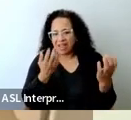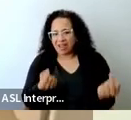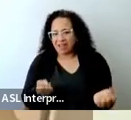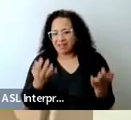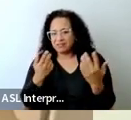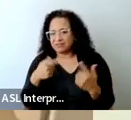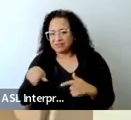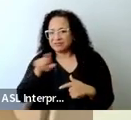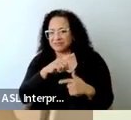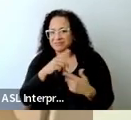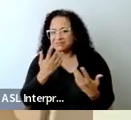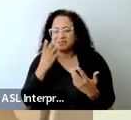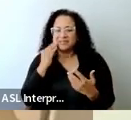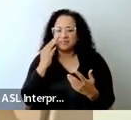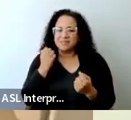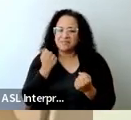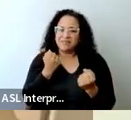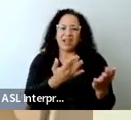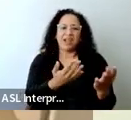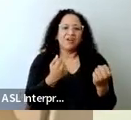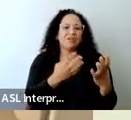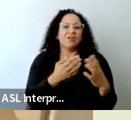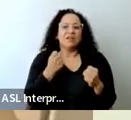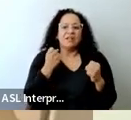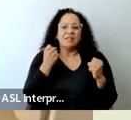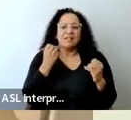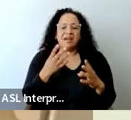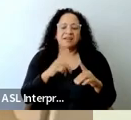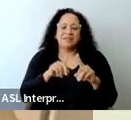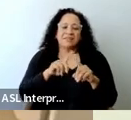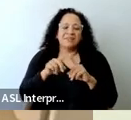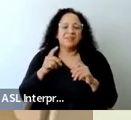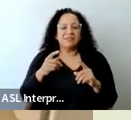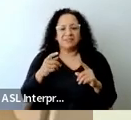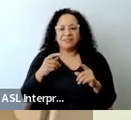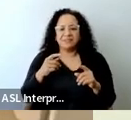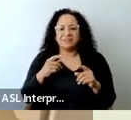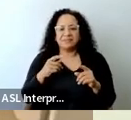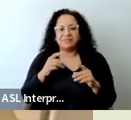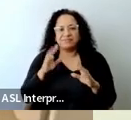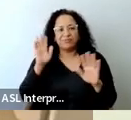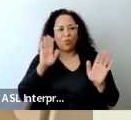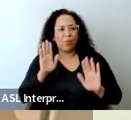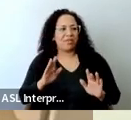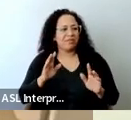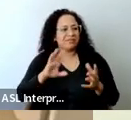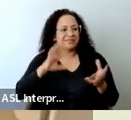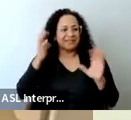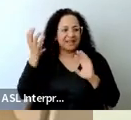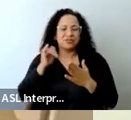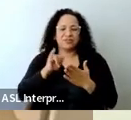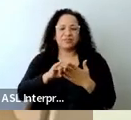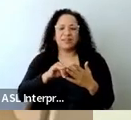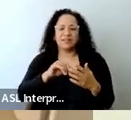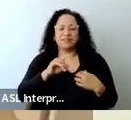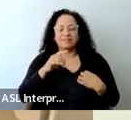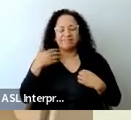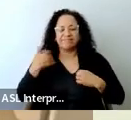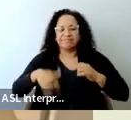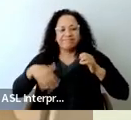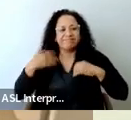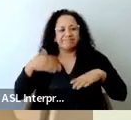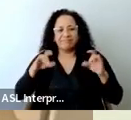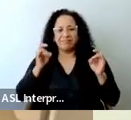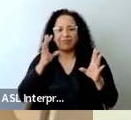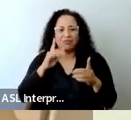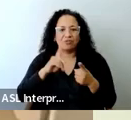you have also experienced, and other climate disasters that have been devastating to